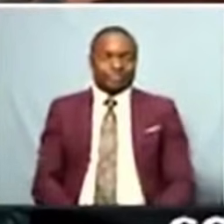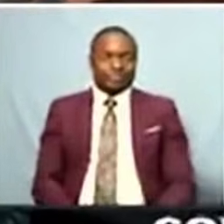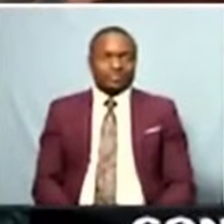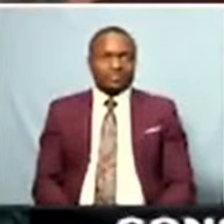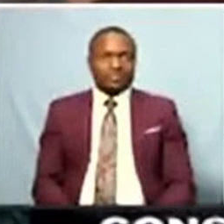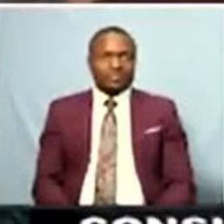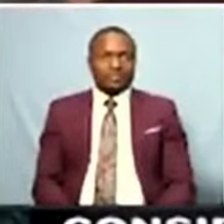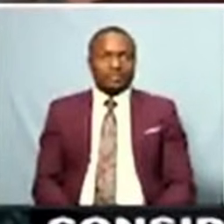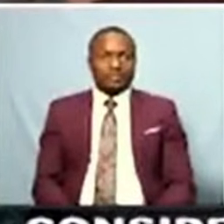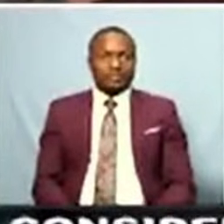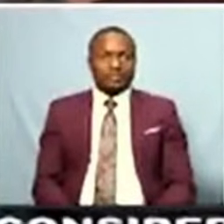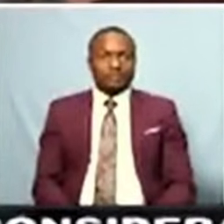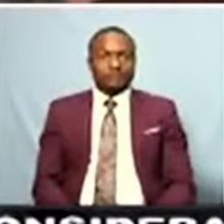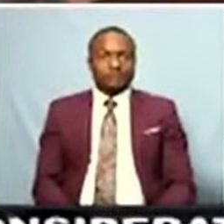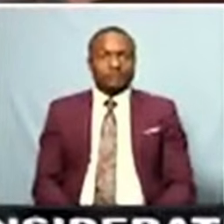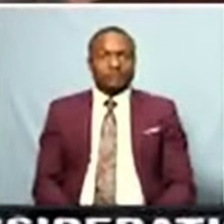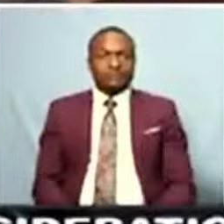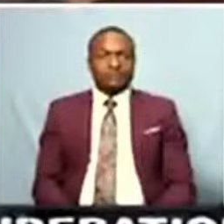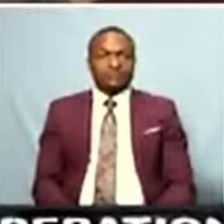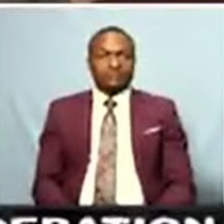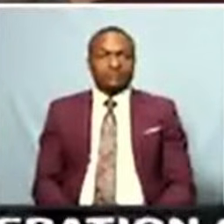Even